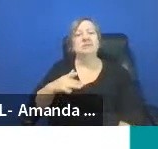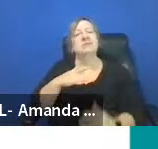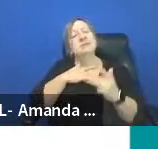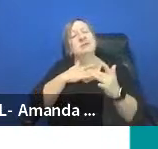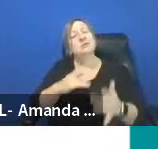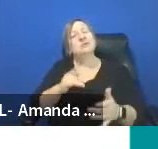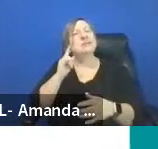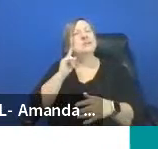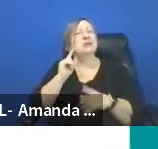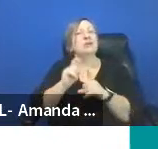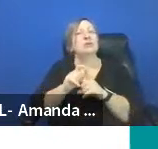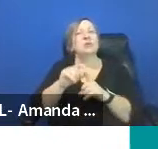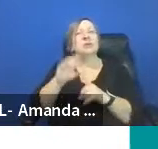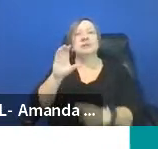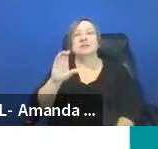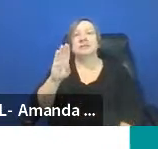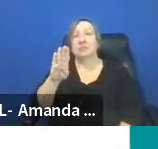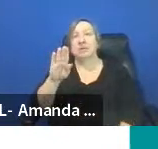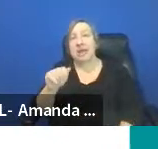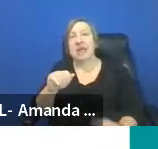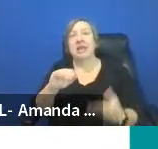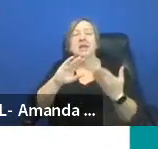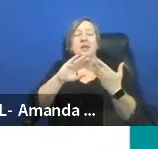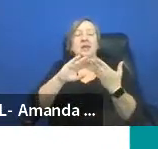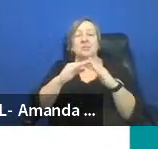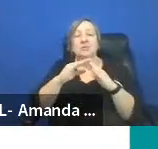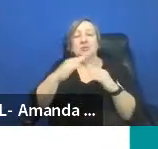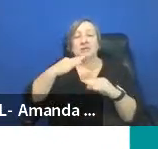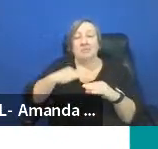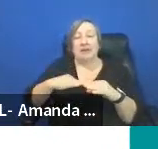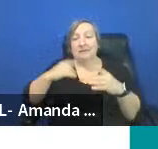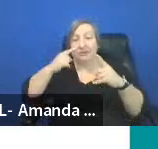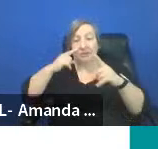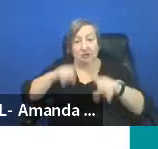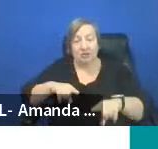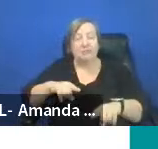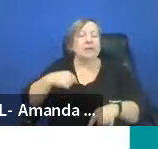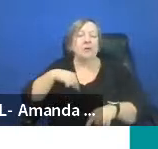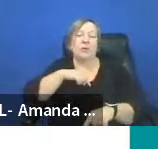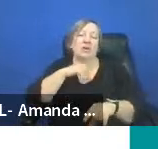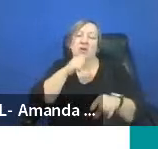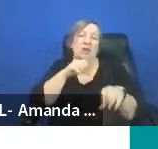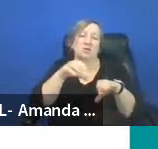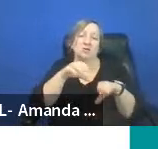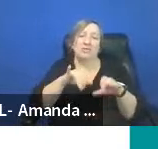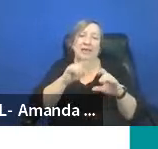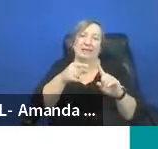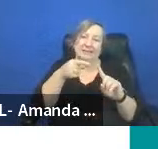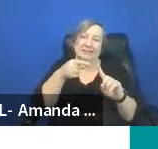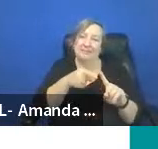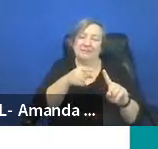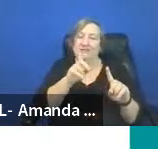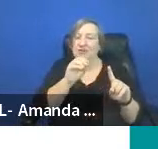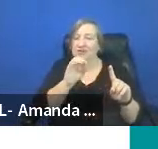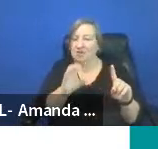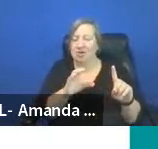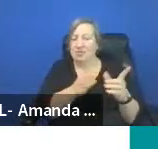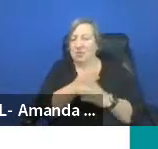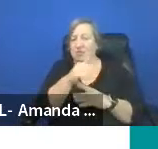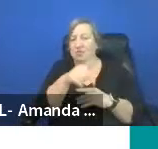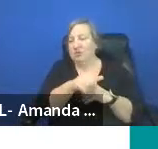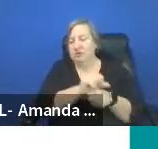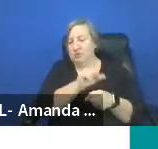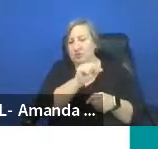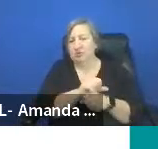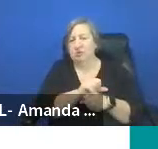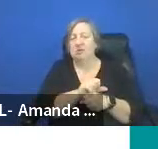term CBA or community benefits agreement. We are not pursuing that specific document through our work. Again, we'll